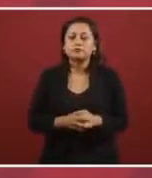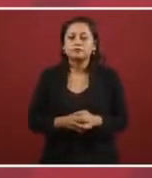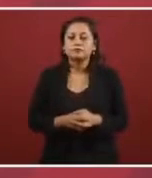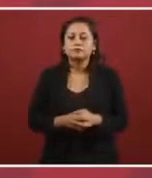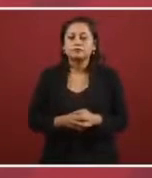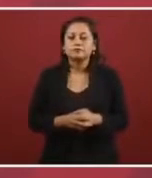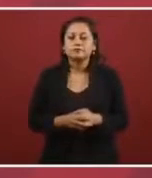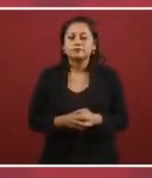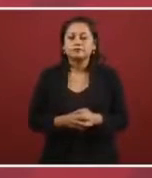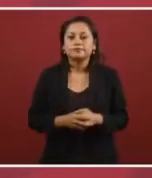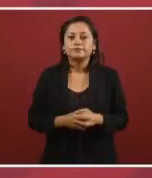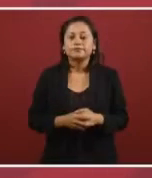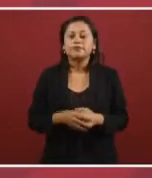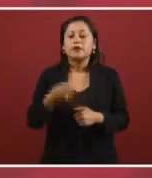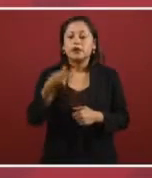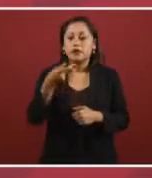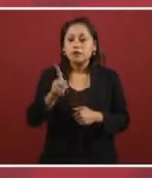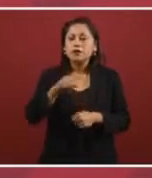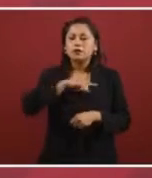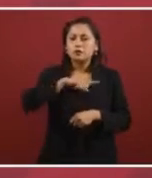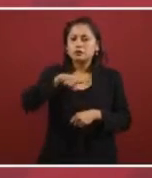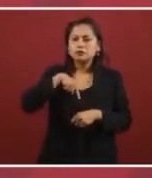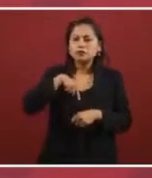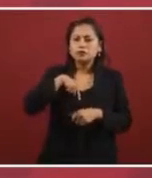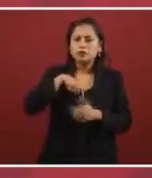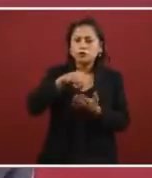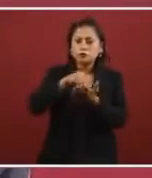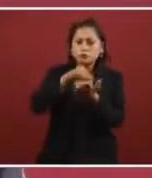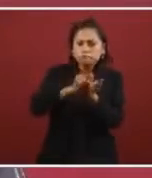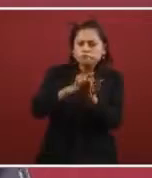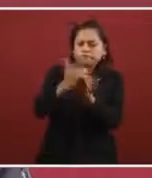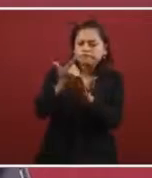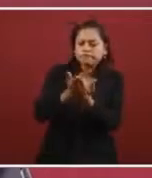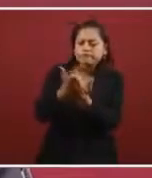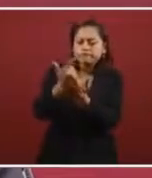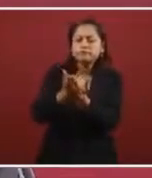had done so that you could see, so that the whole world